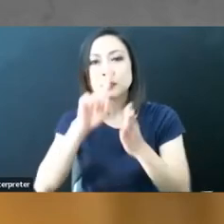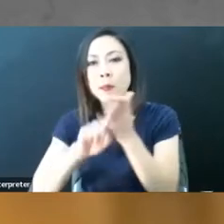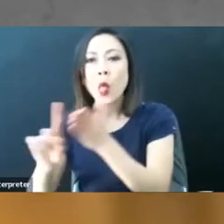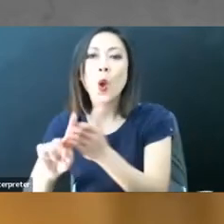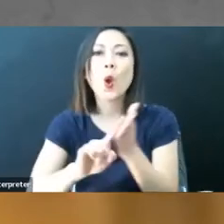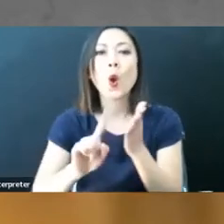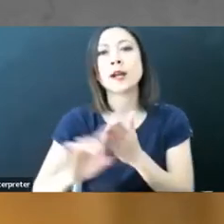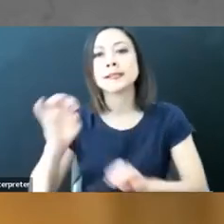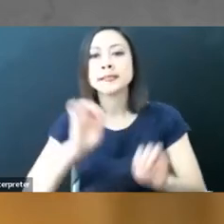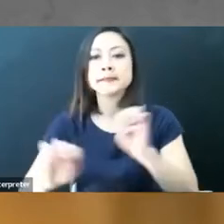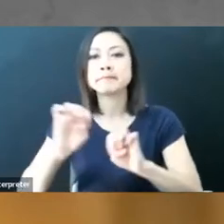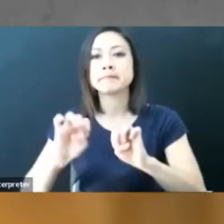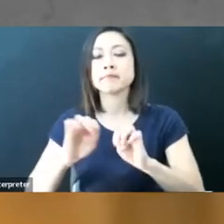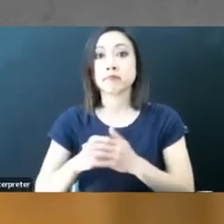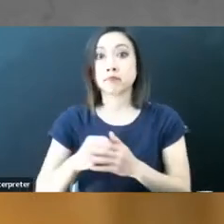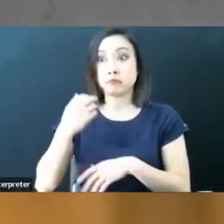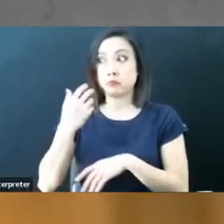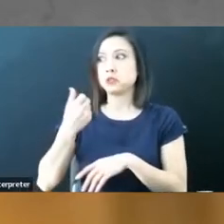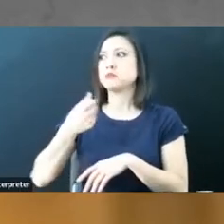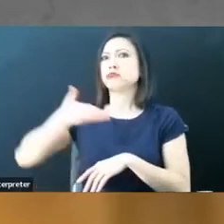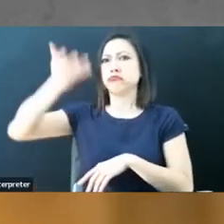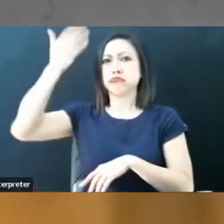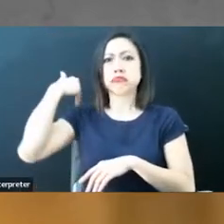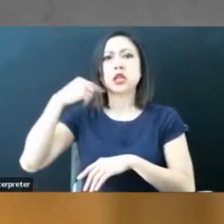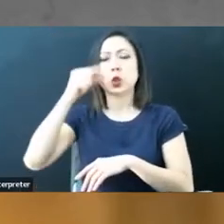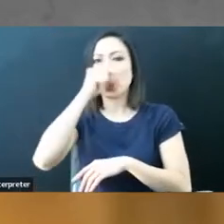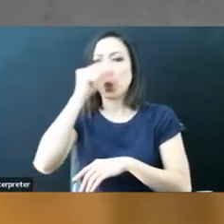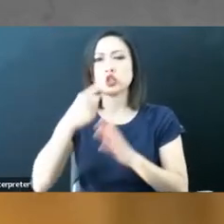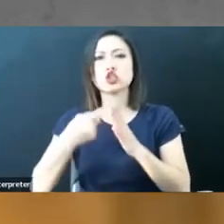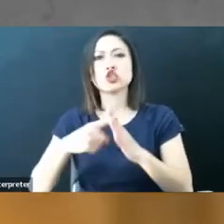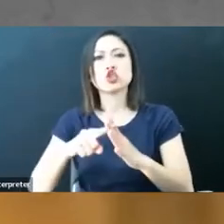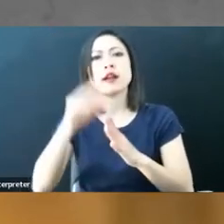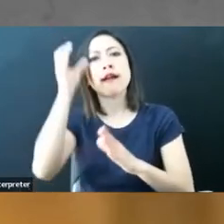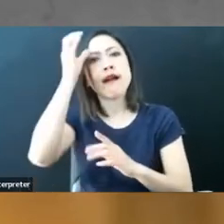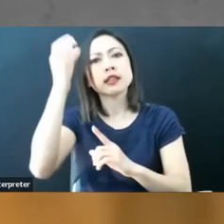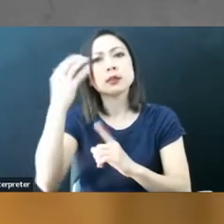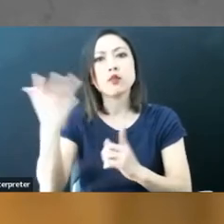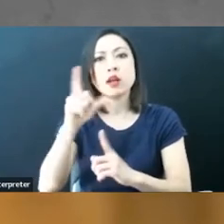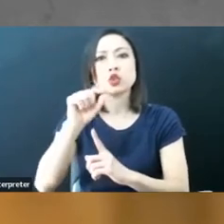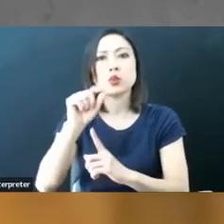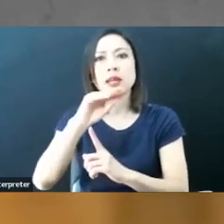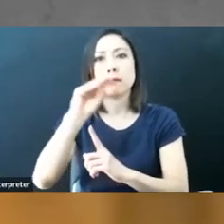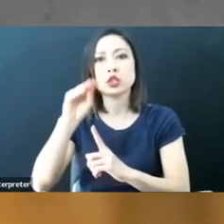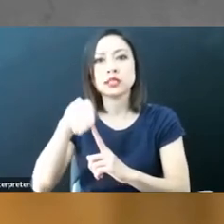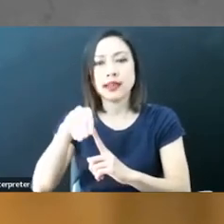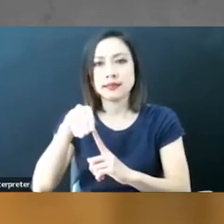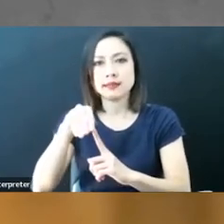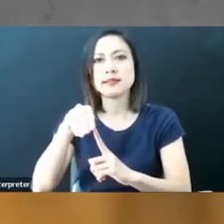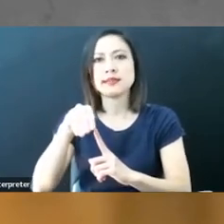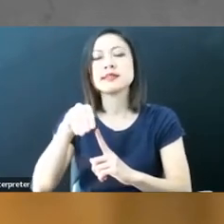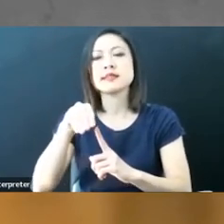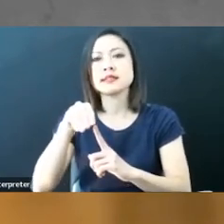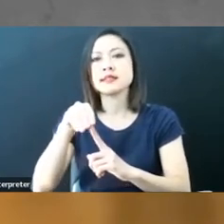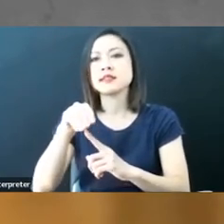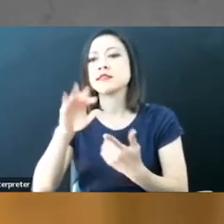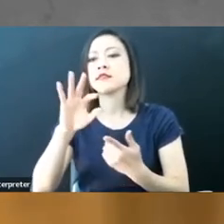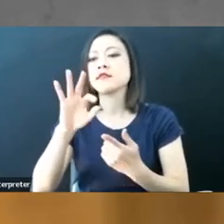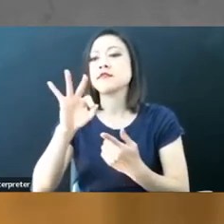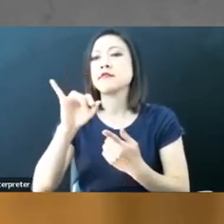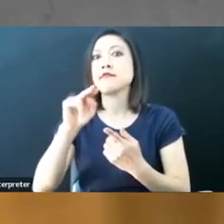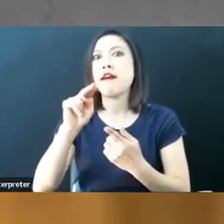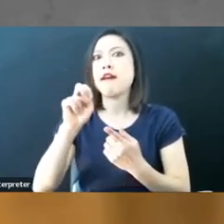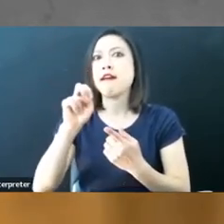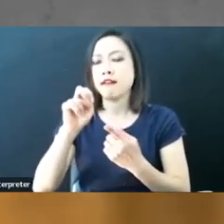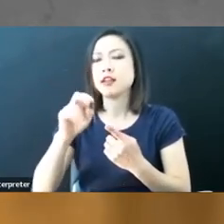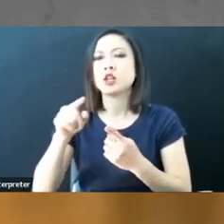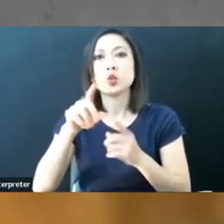ago with the concept of 20% time. If you're an engineer and you have a great product idea and you want to go explore it, you can either do